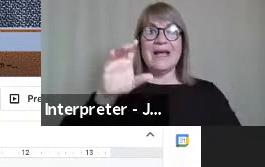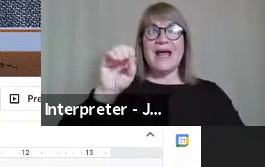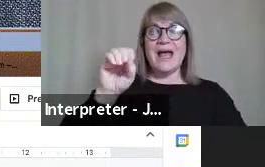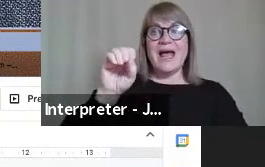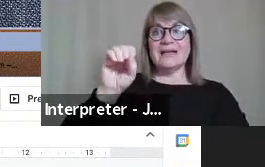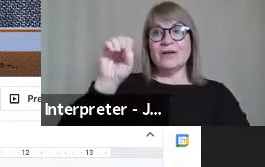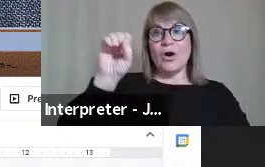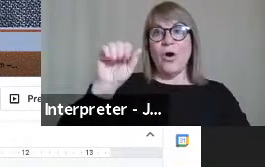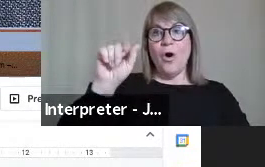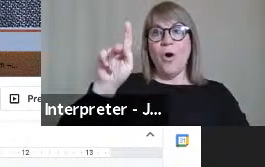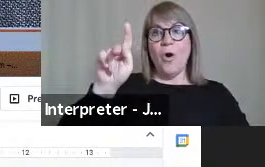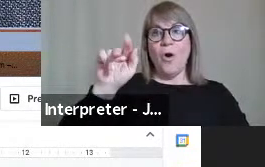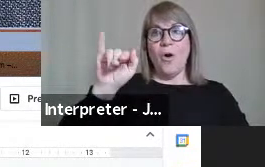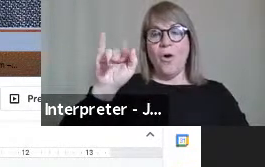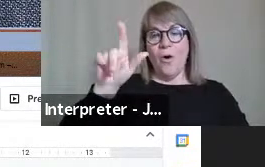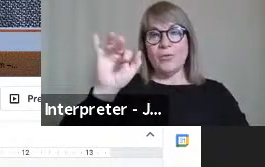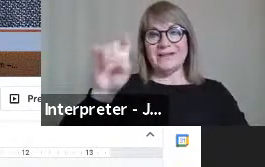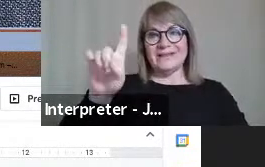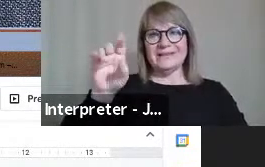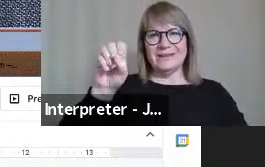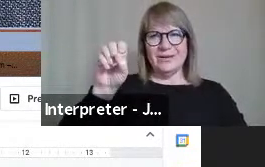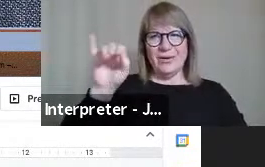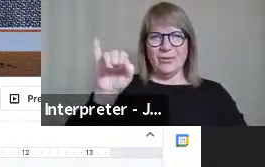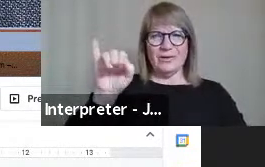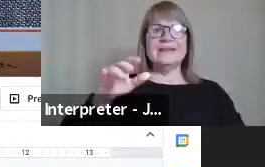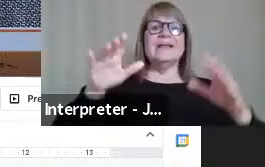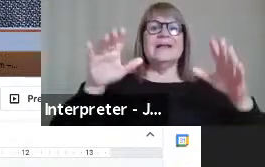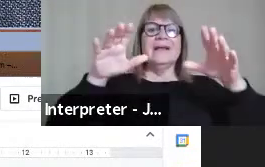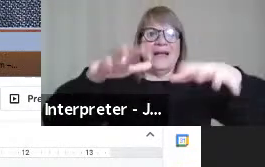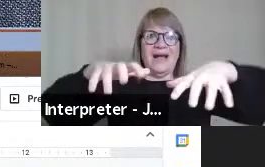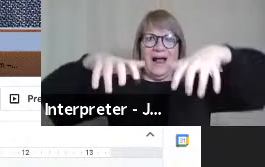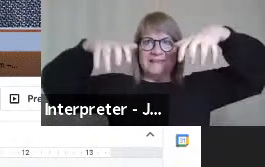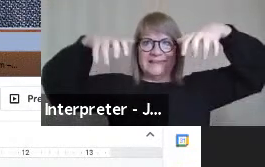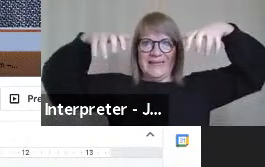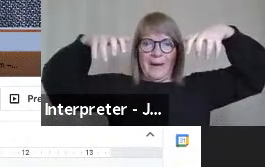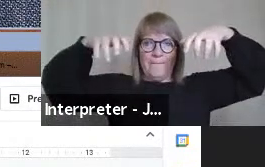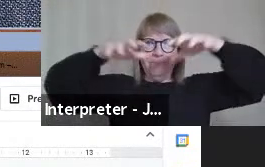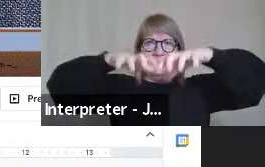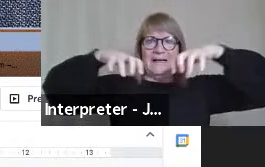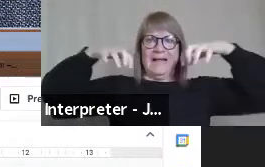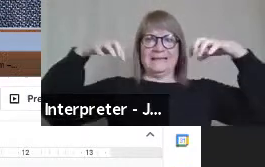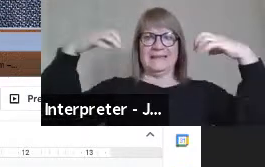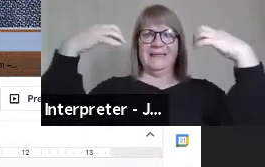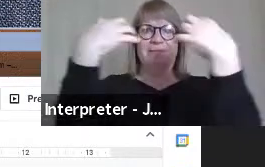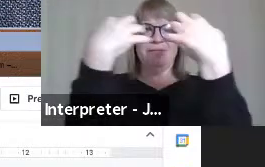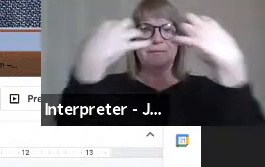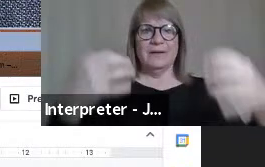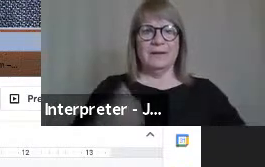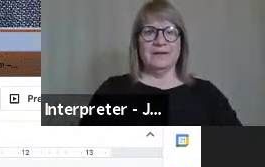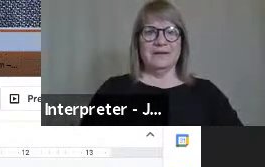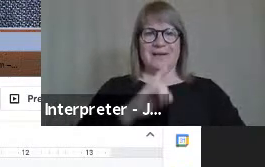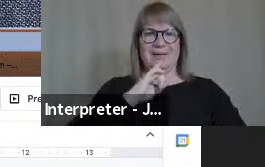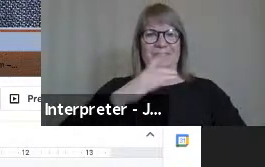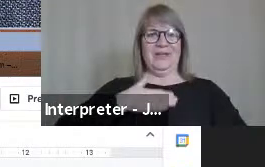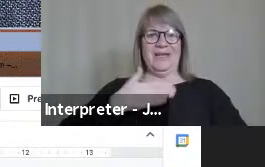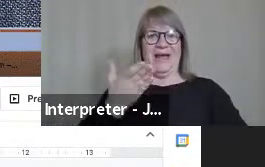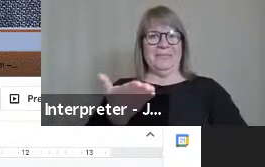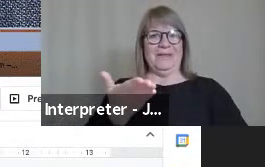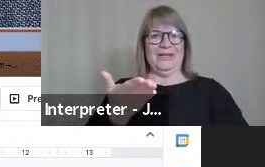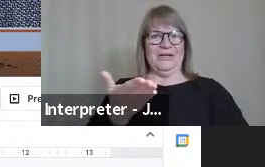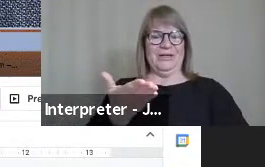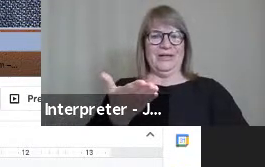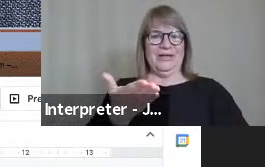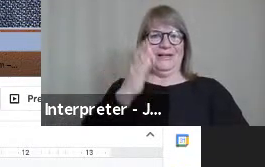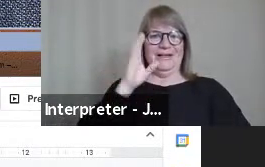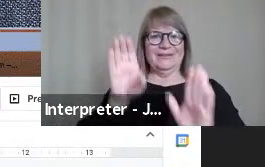smiling in the accessible section at oakland coliseum and you know i'm really happy here in this photo not just